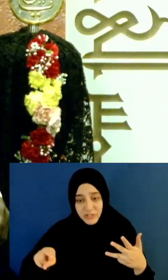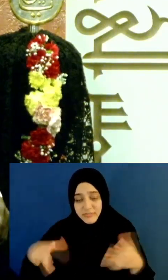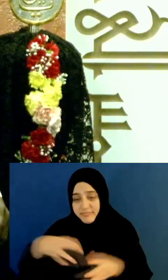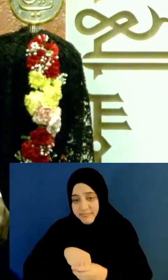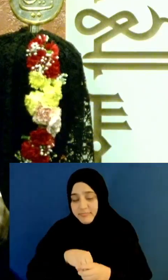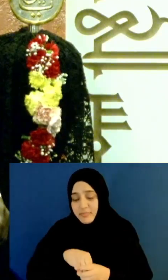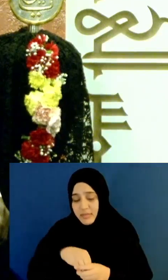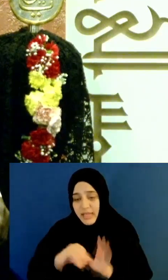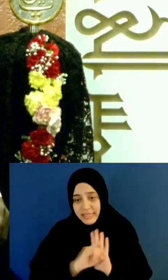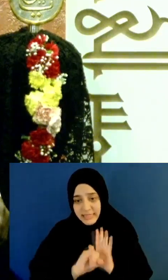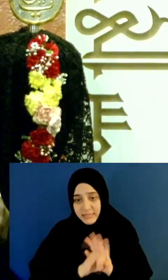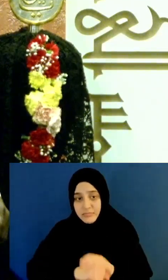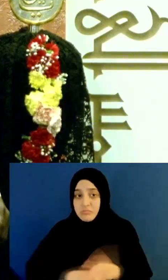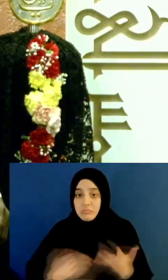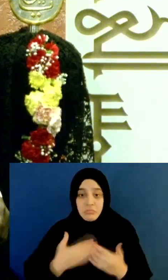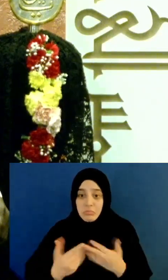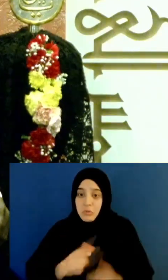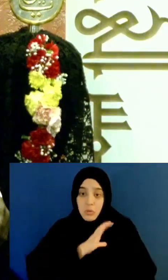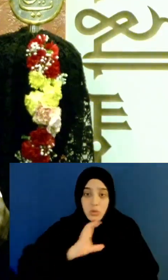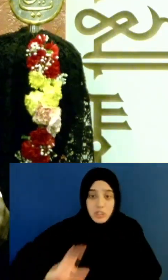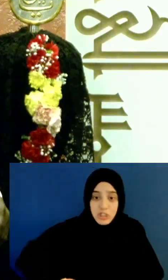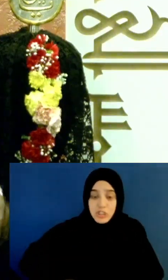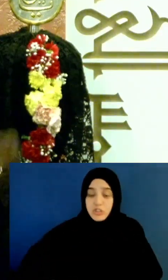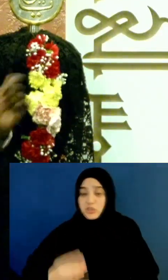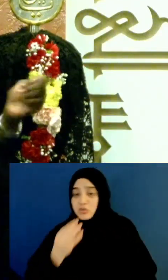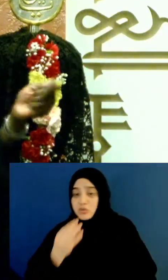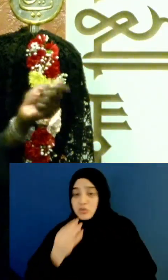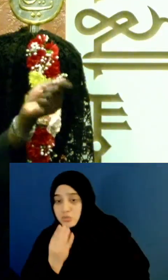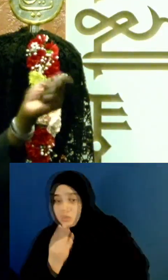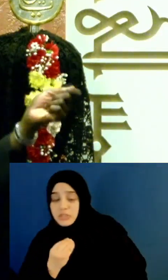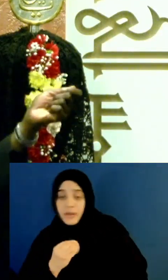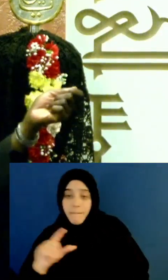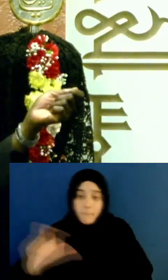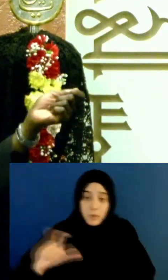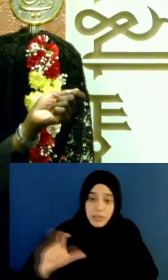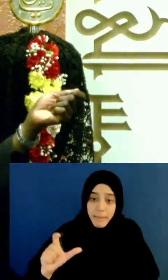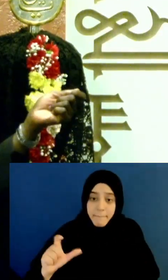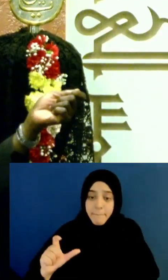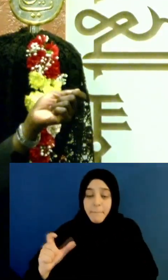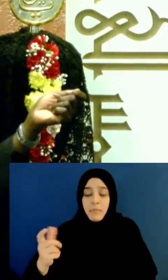Christian, Jewish, Muslim. Your religion